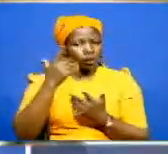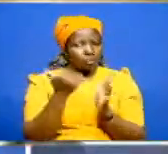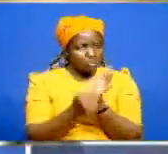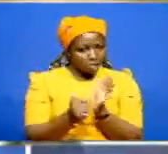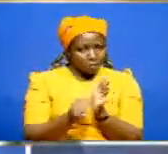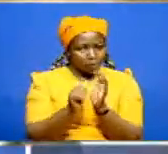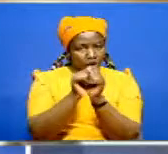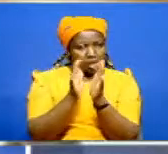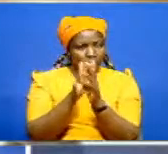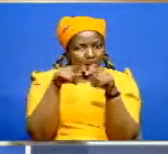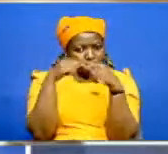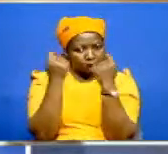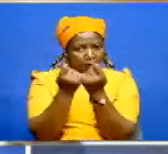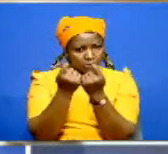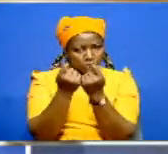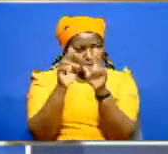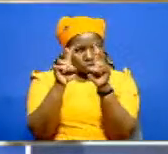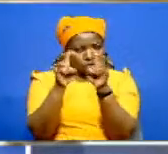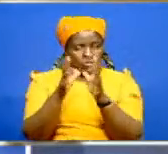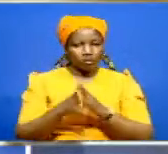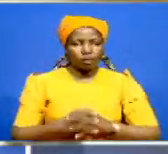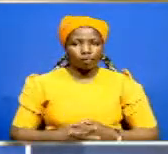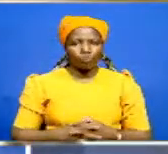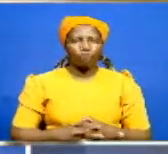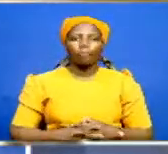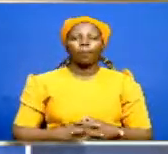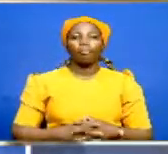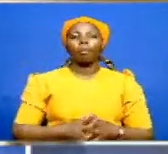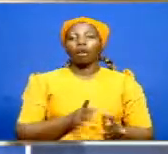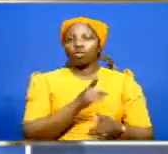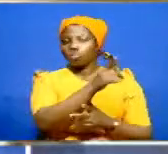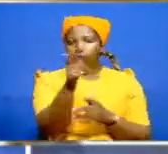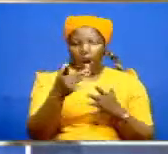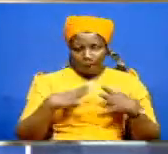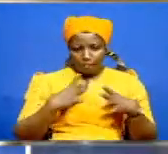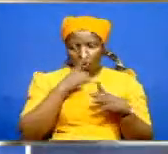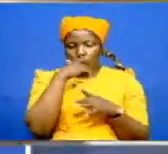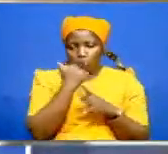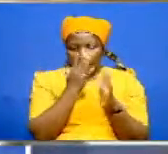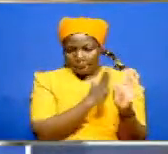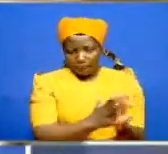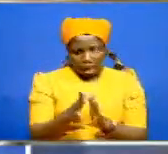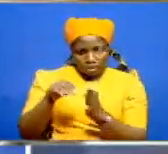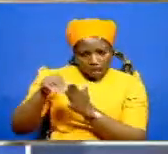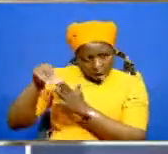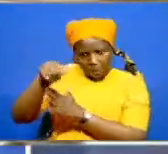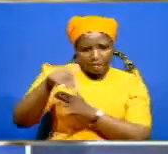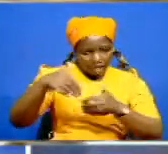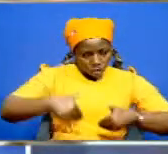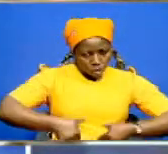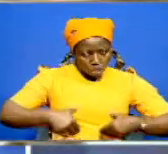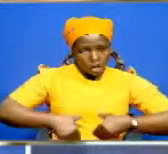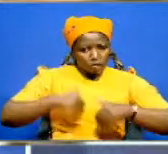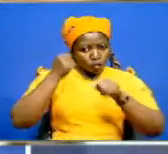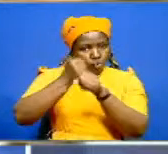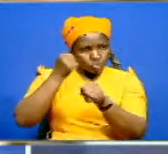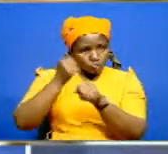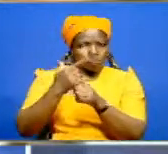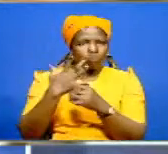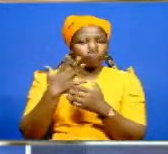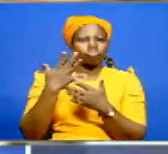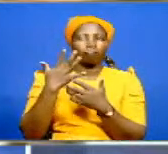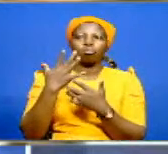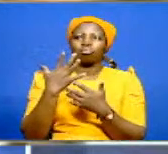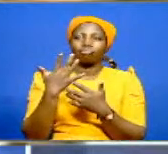Nyinyi ambao munapanga eti kulipa vijana wafanye fujo, na hamujalete